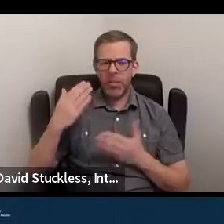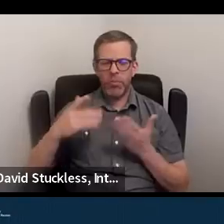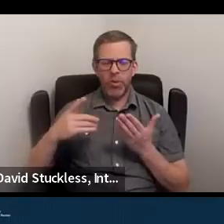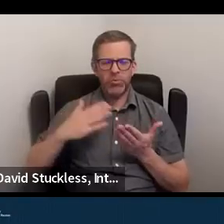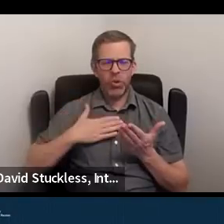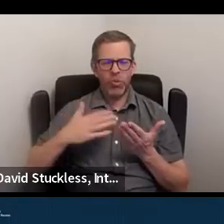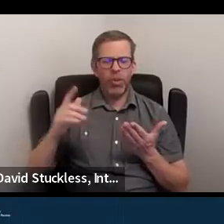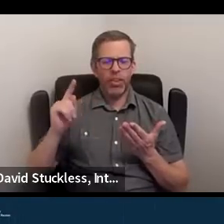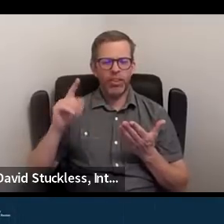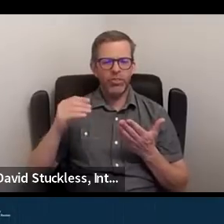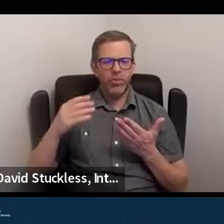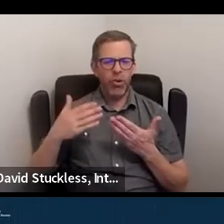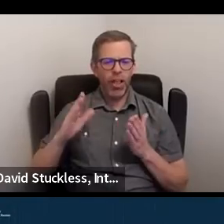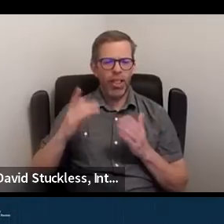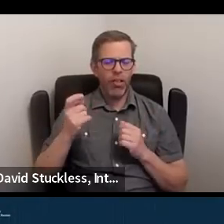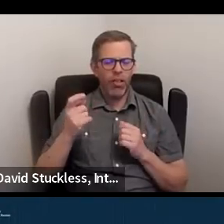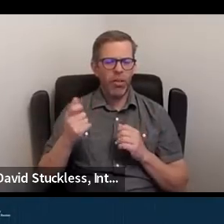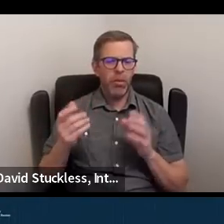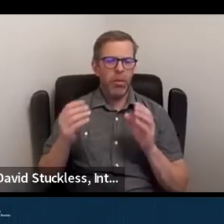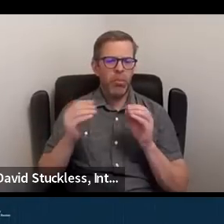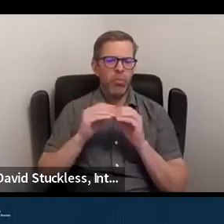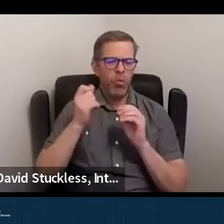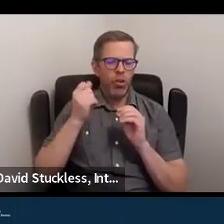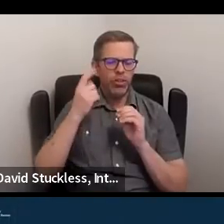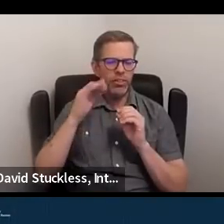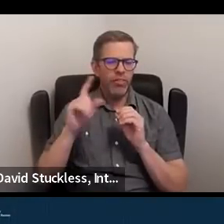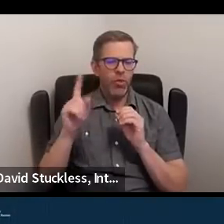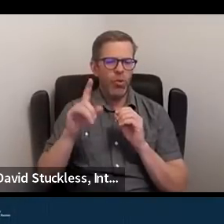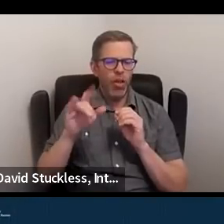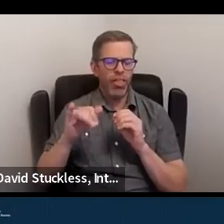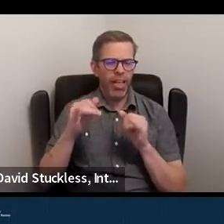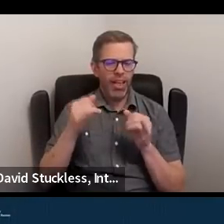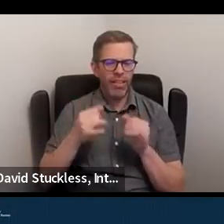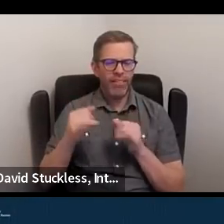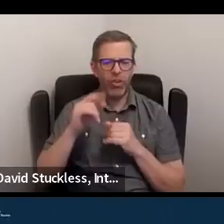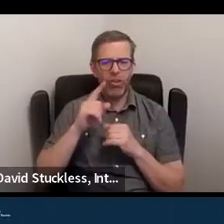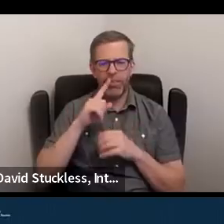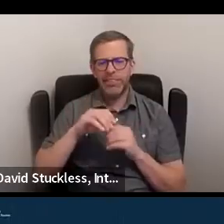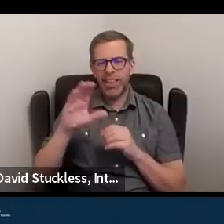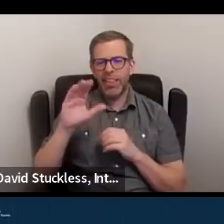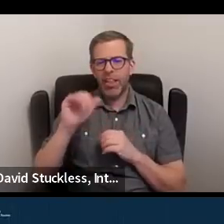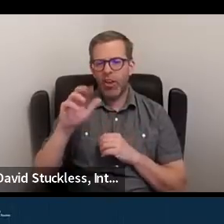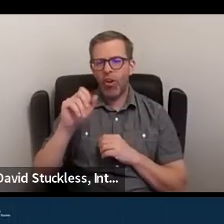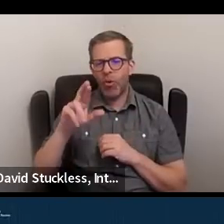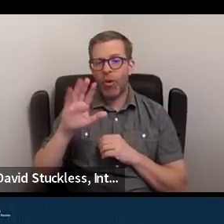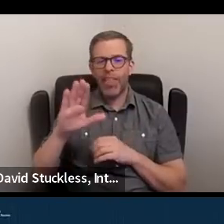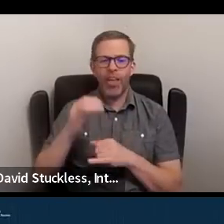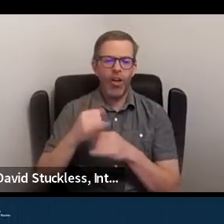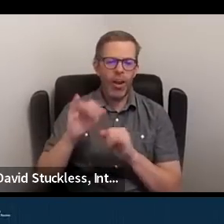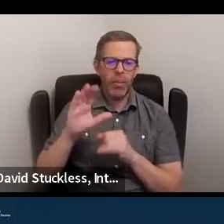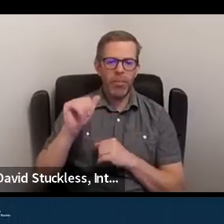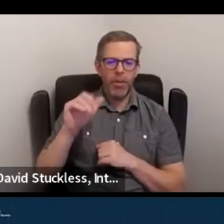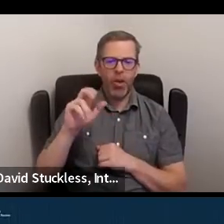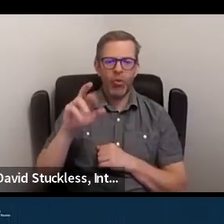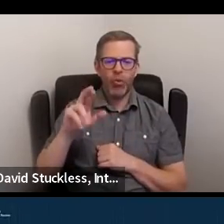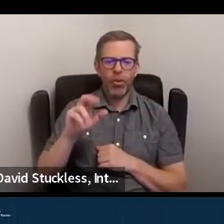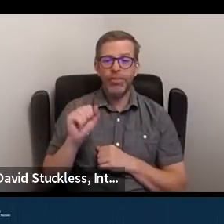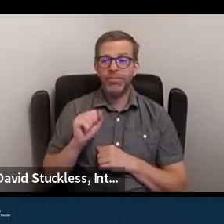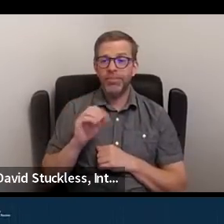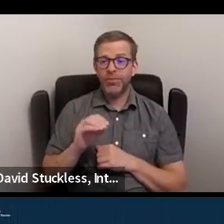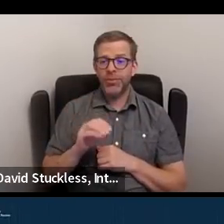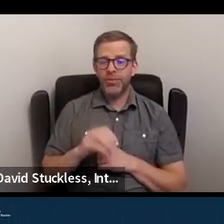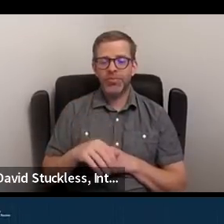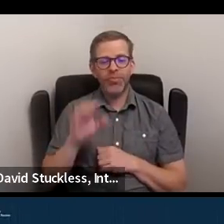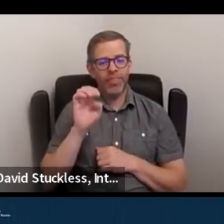to allow a little bit more understanding where that individual is in their career, in their independent career. So an ESI